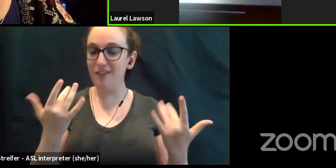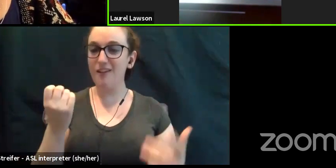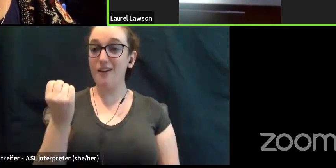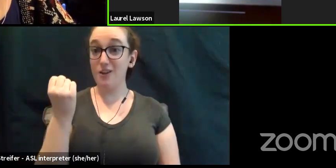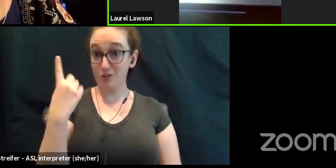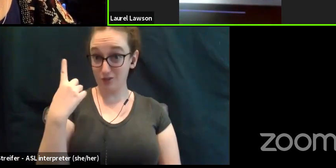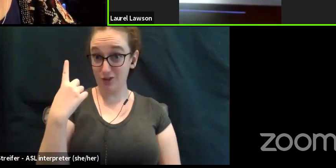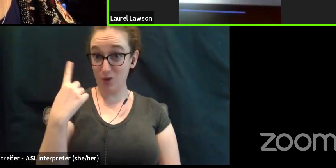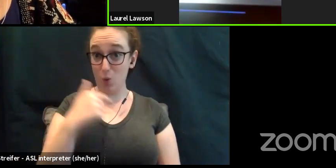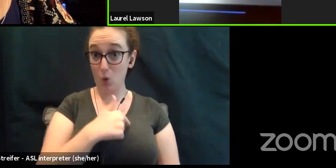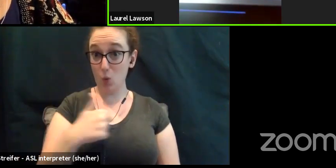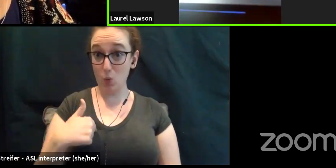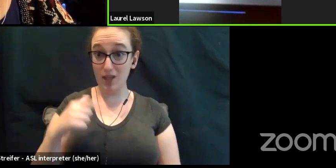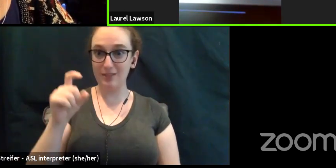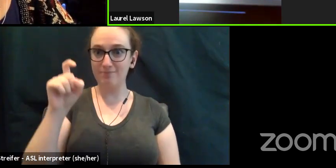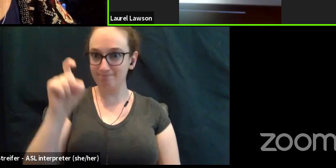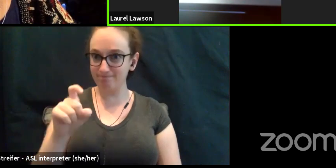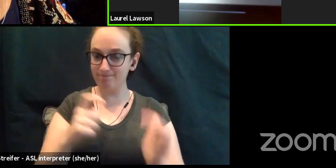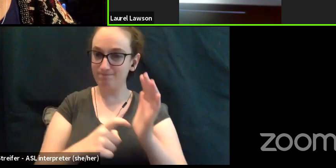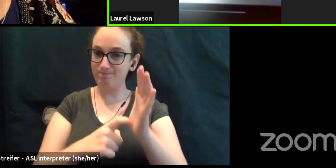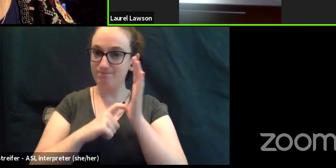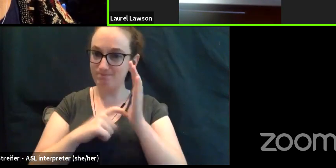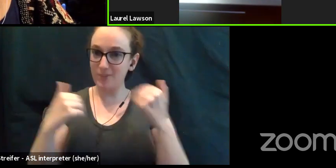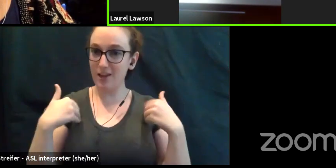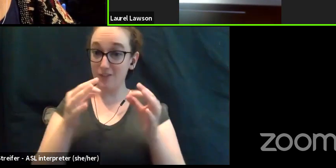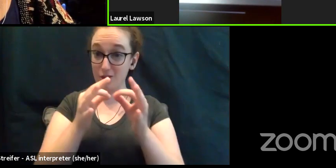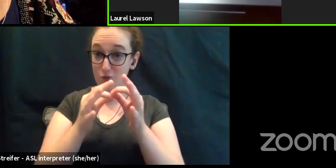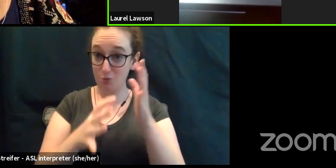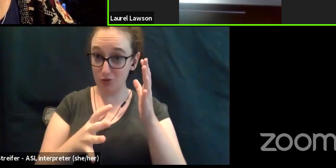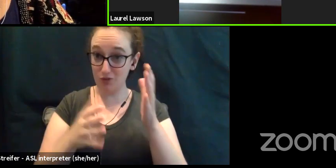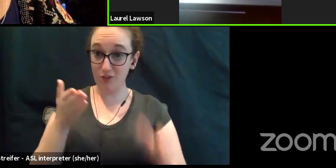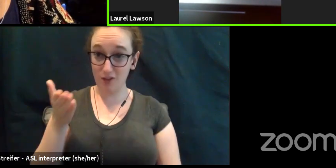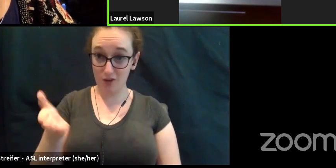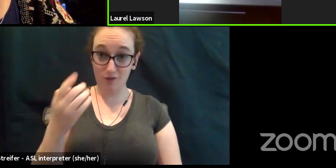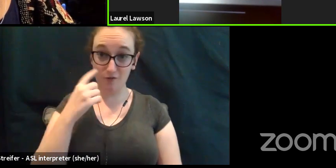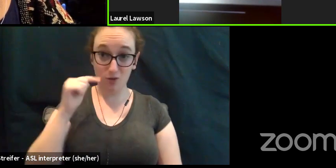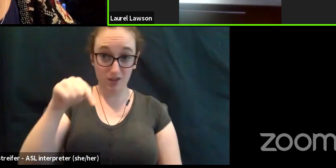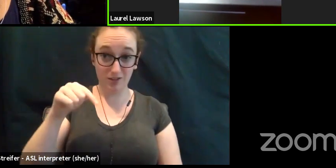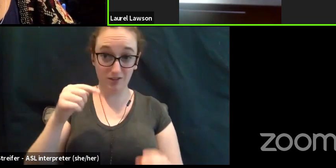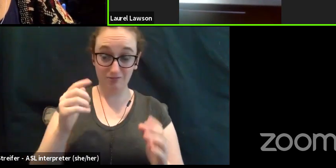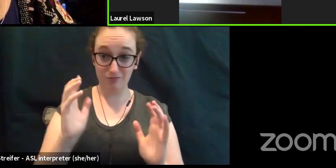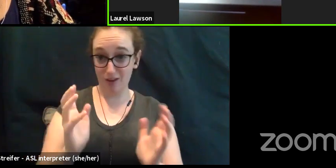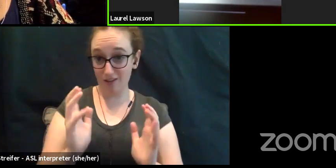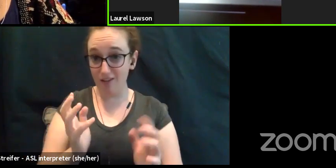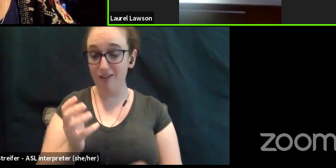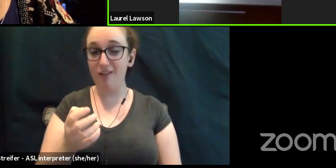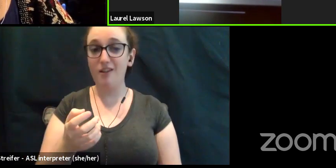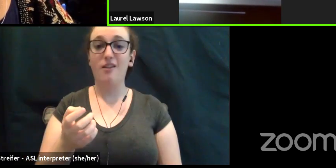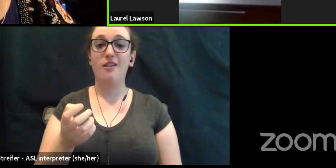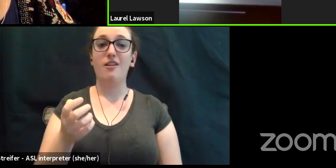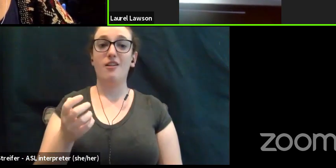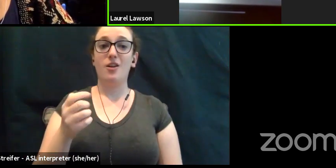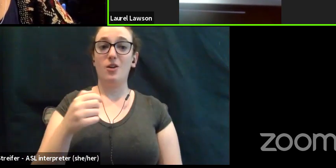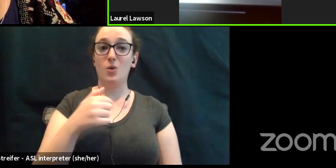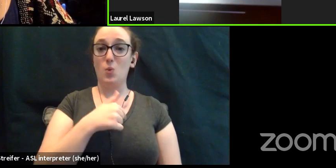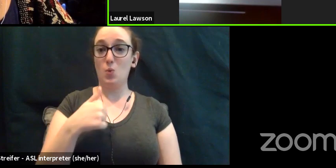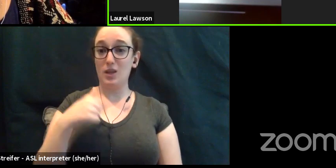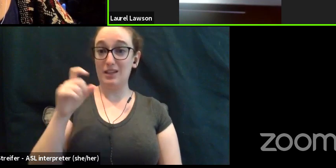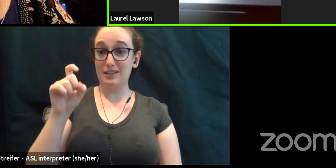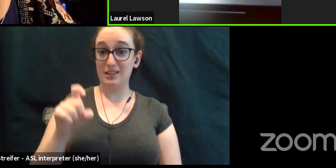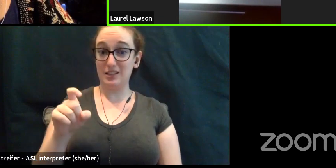we needed to have an interpreter for this conversation, that it needed to